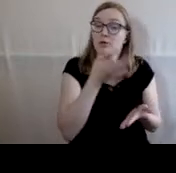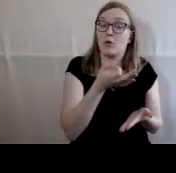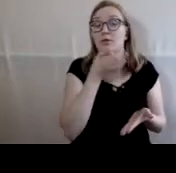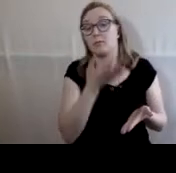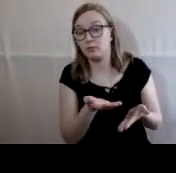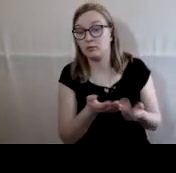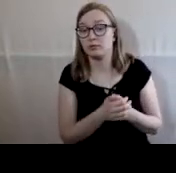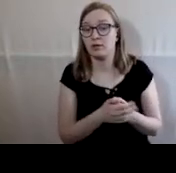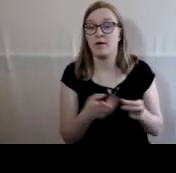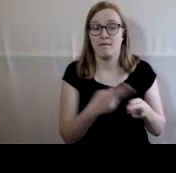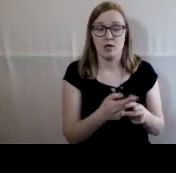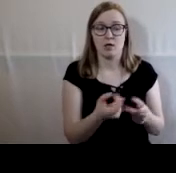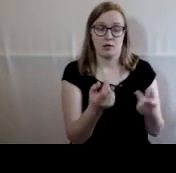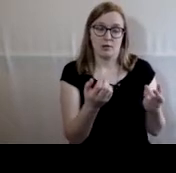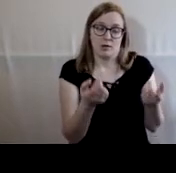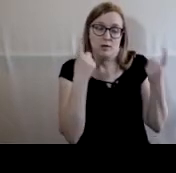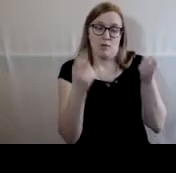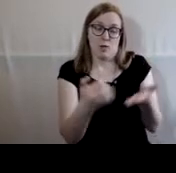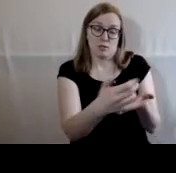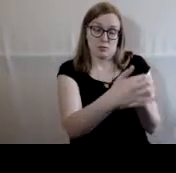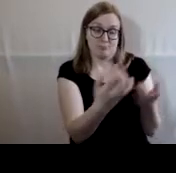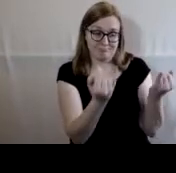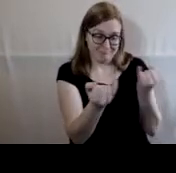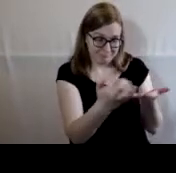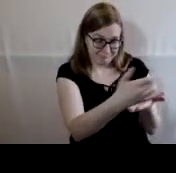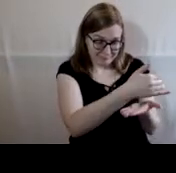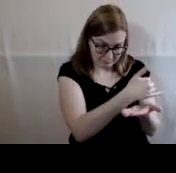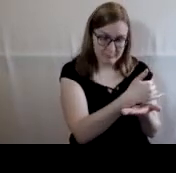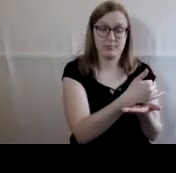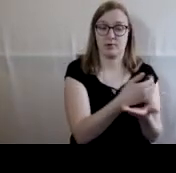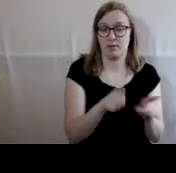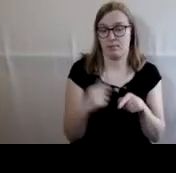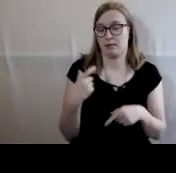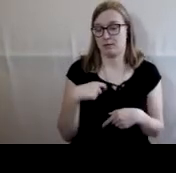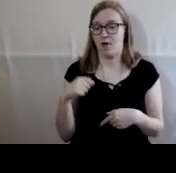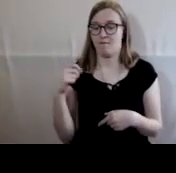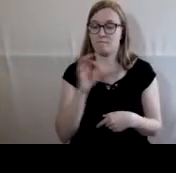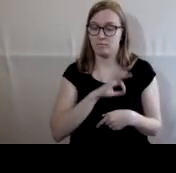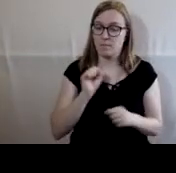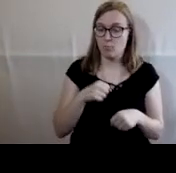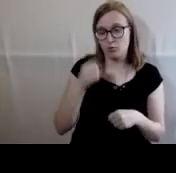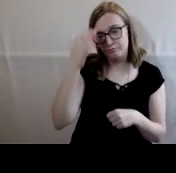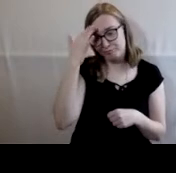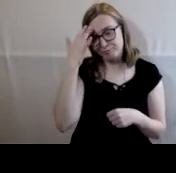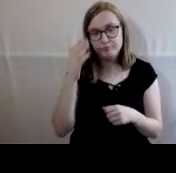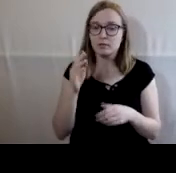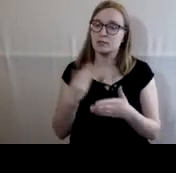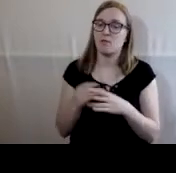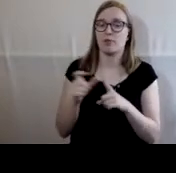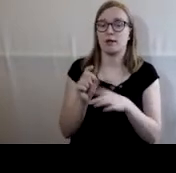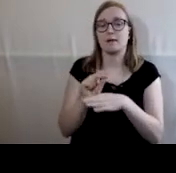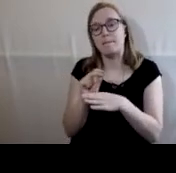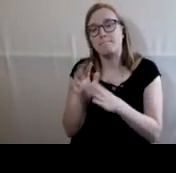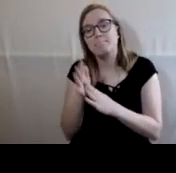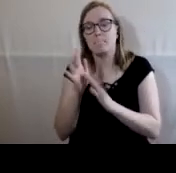to set some electives and some new ones, what would they be? And you'd be fairly confident